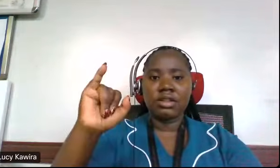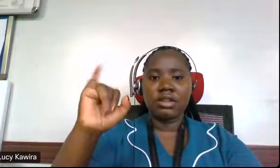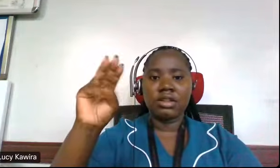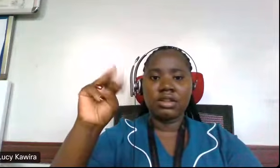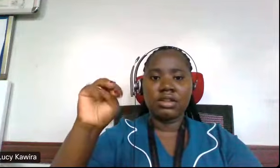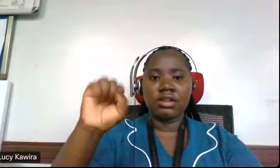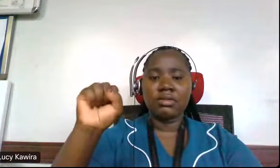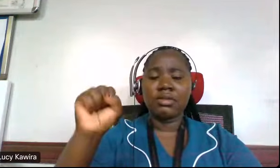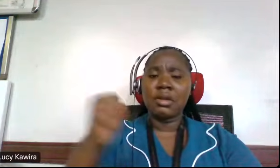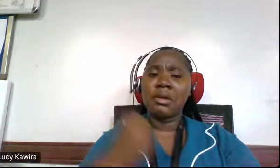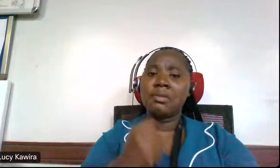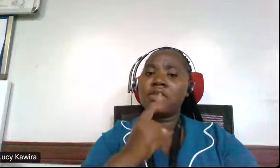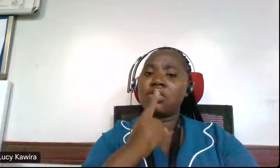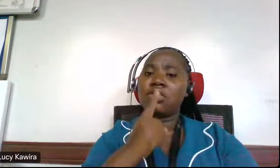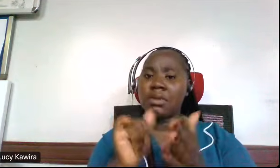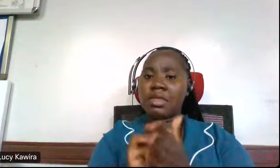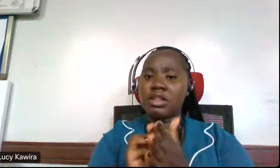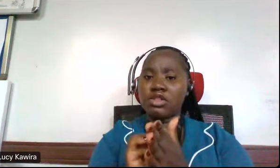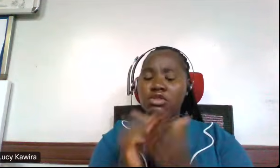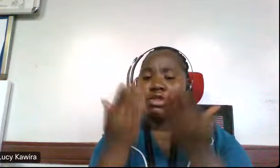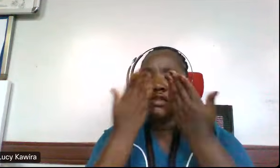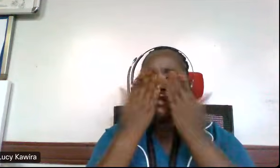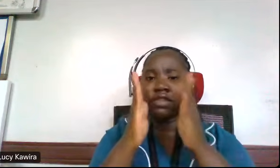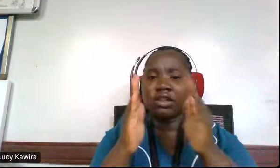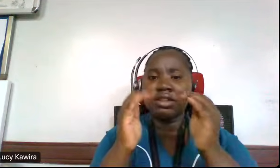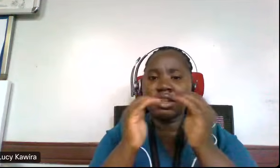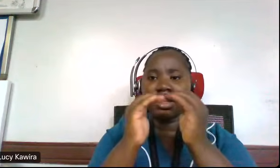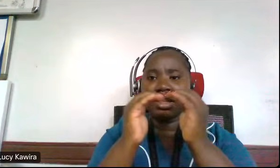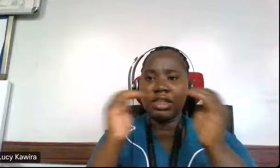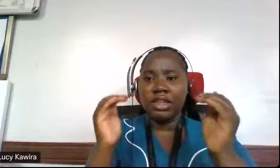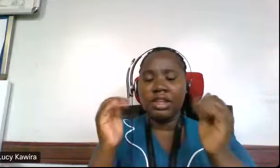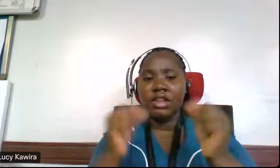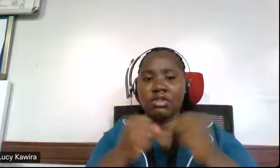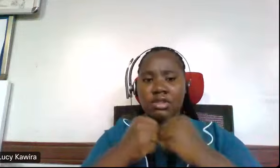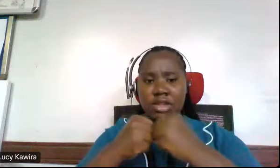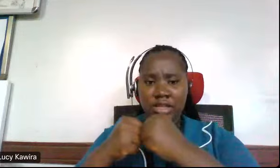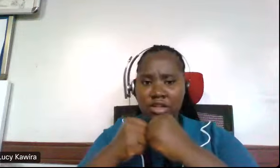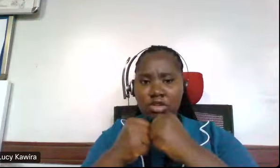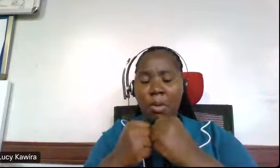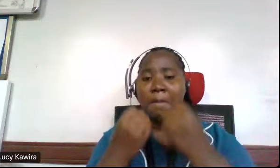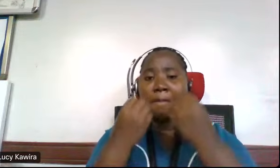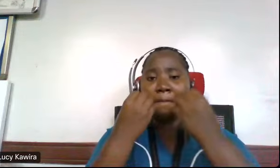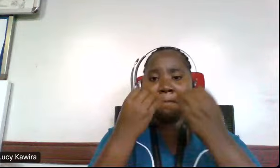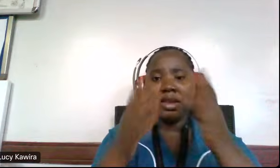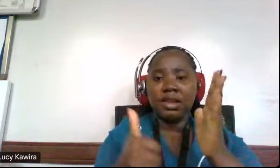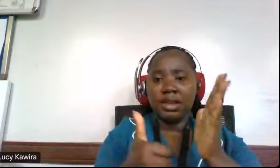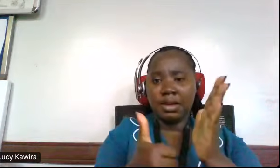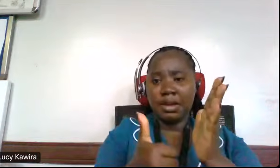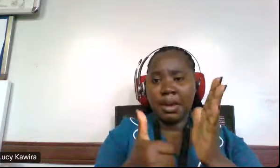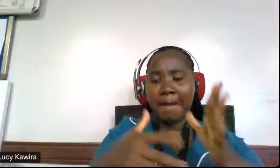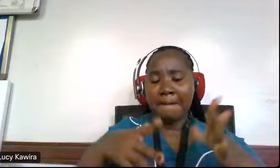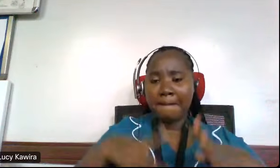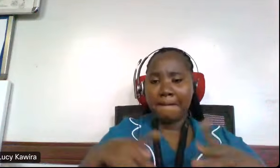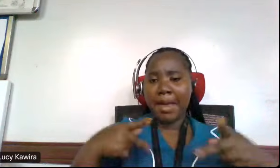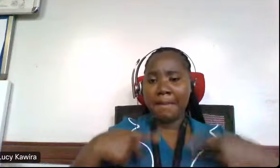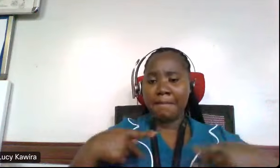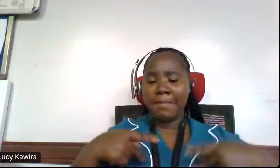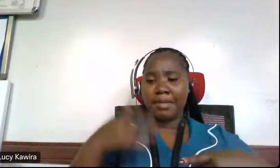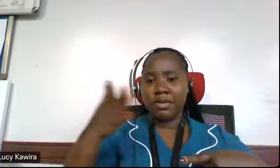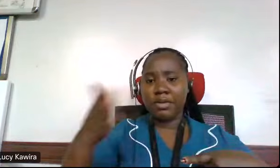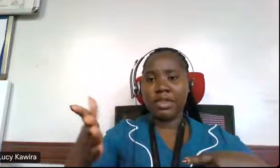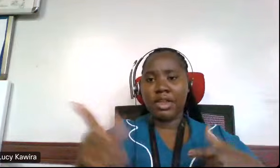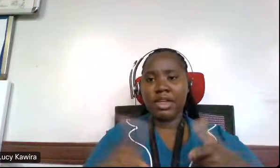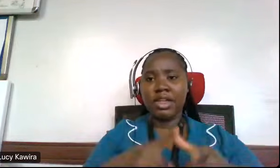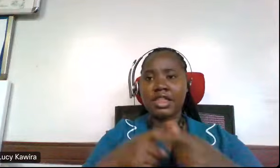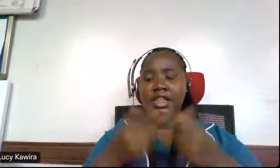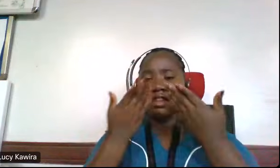the two-level process. We have the challenge of most people will onboard, then they don't complete the